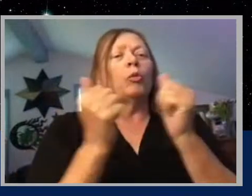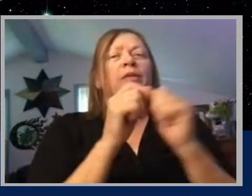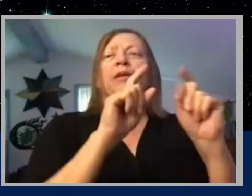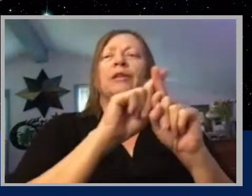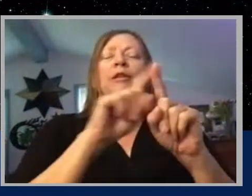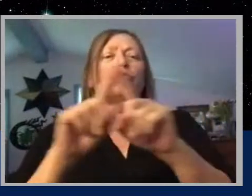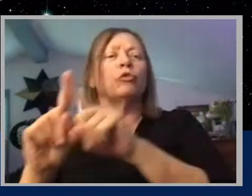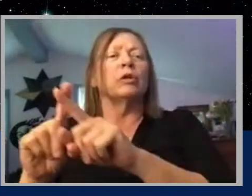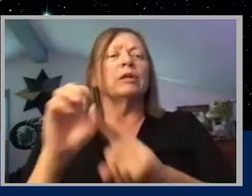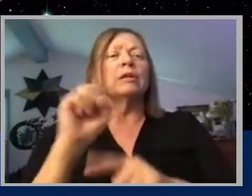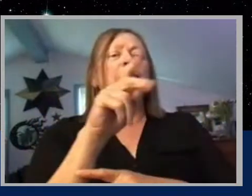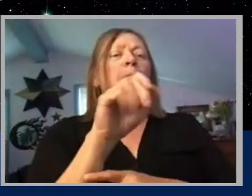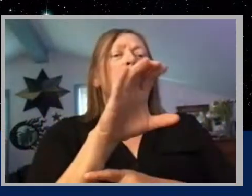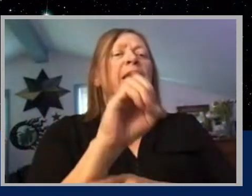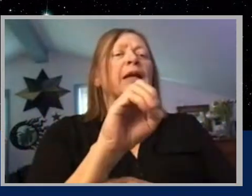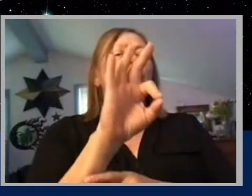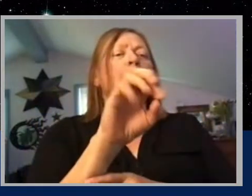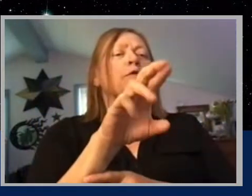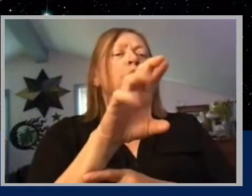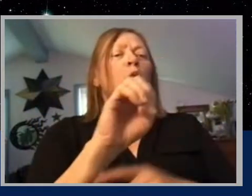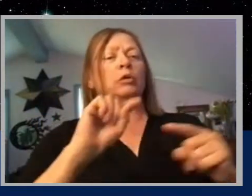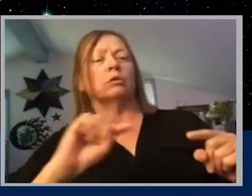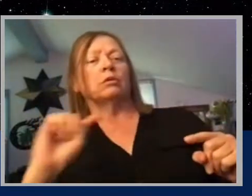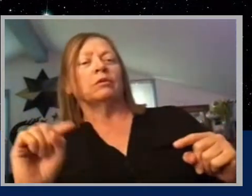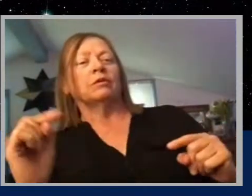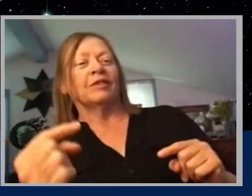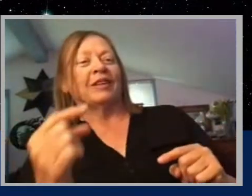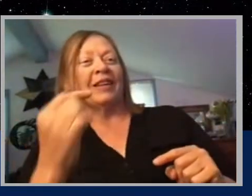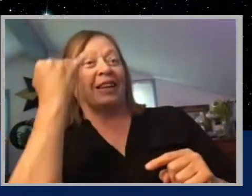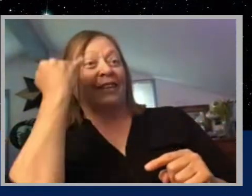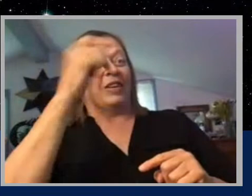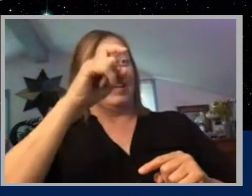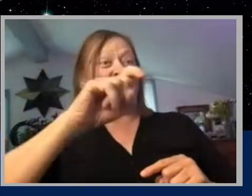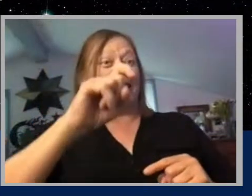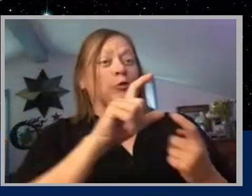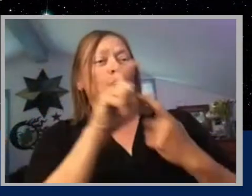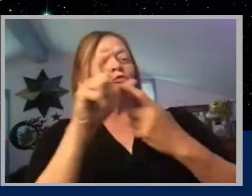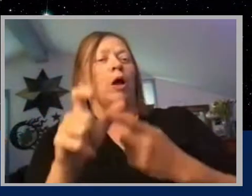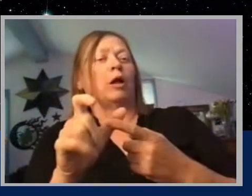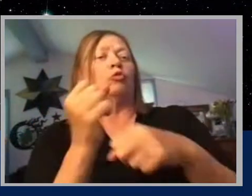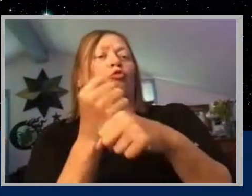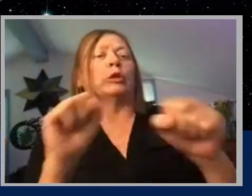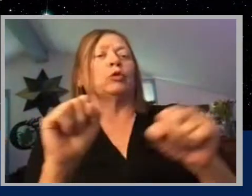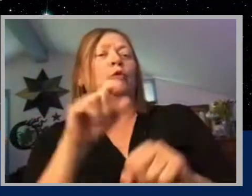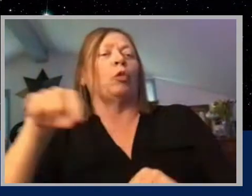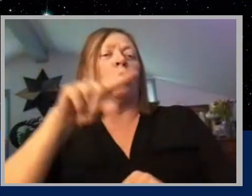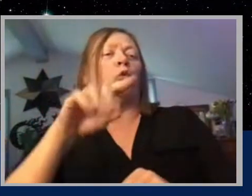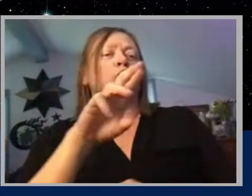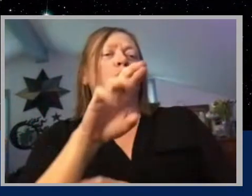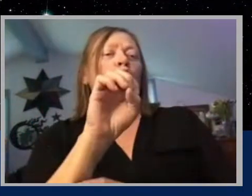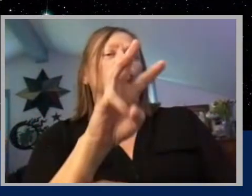crew. Our other aborts are could be anywhere in the Atlantic or the Pacific, in